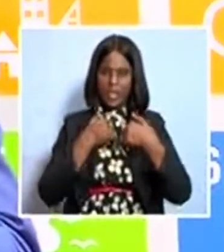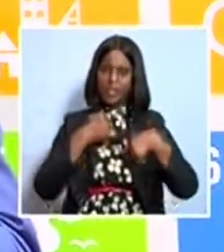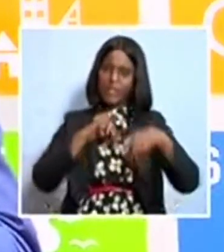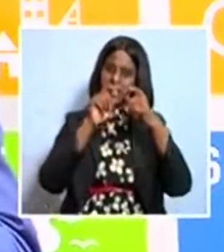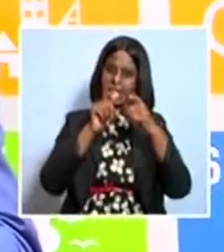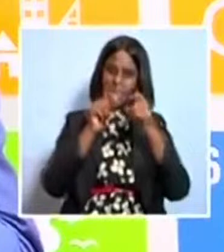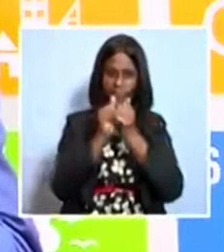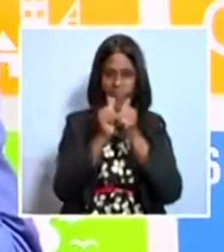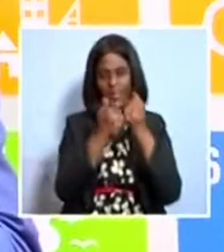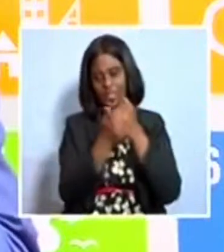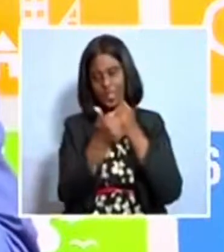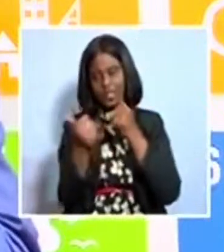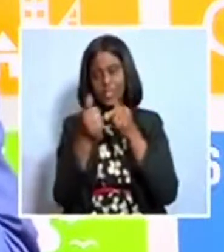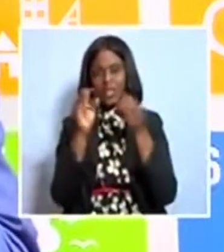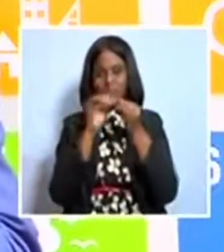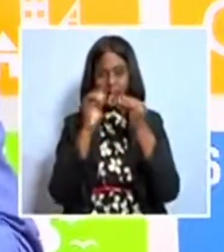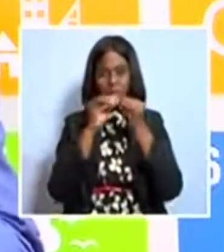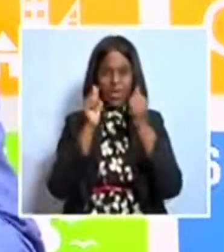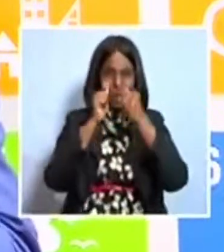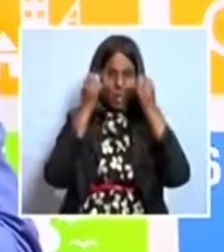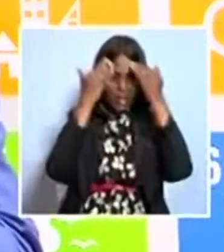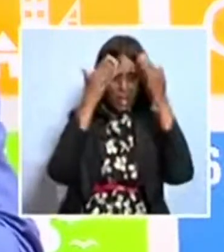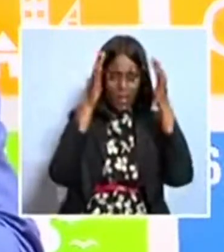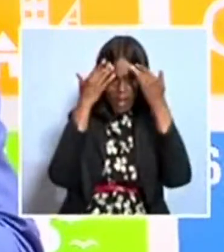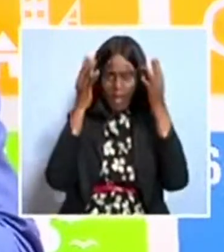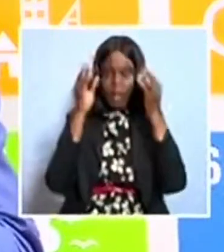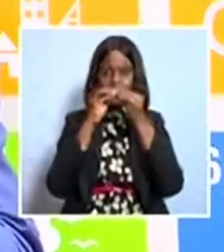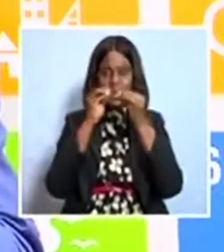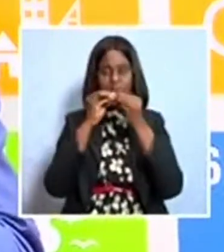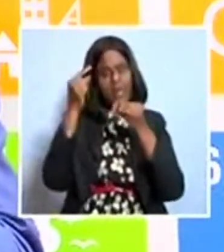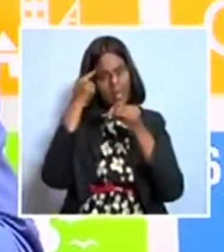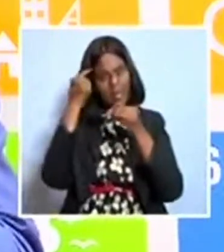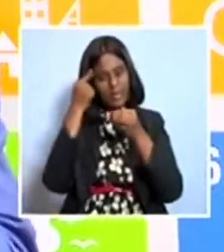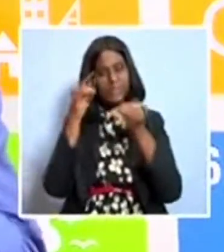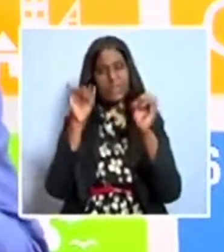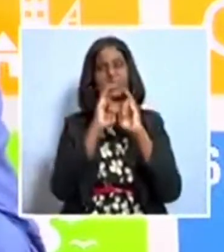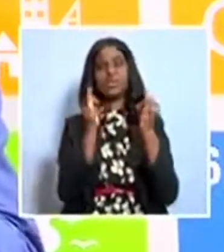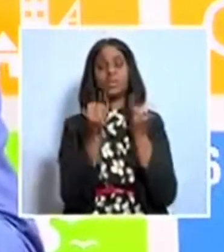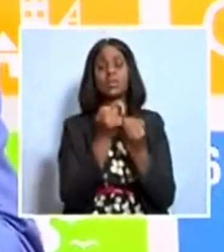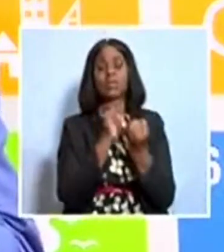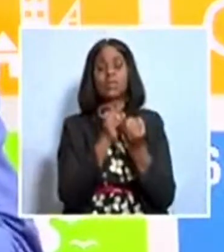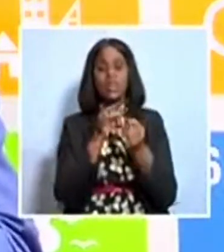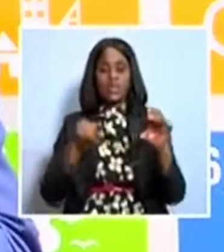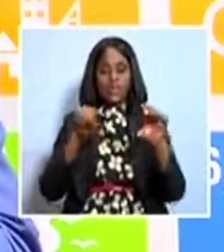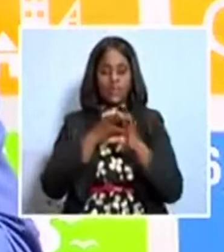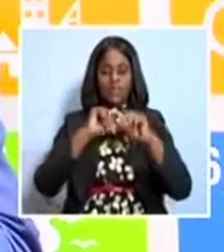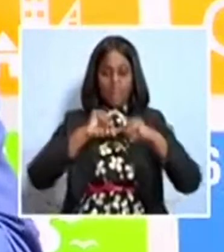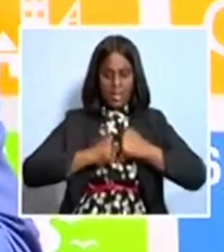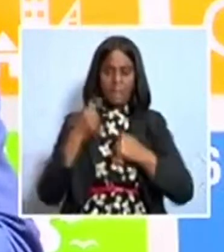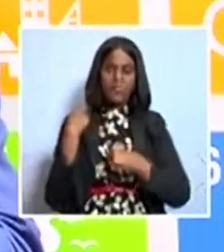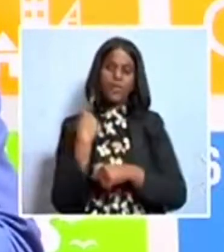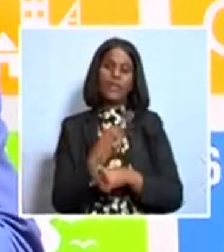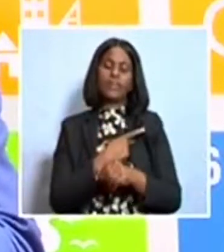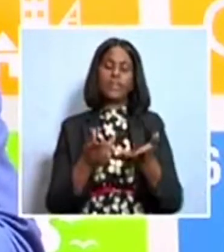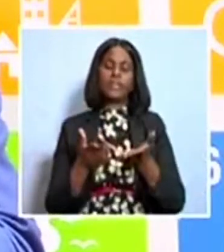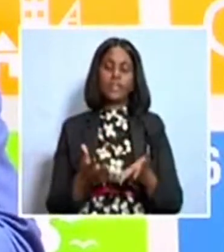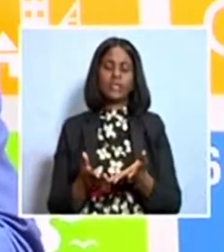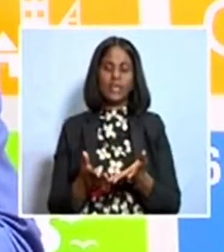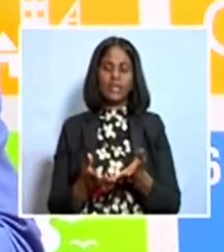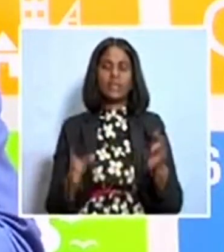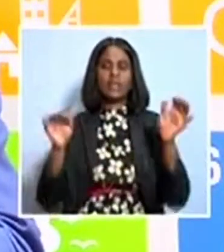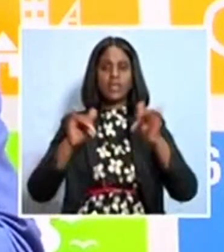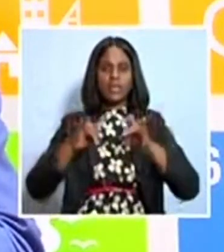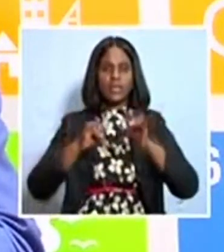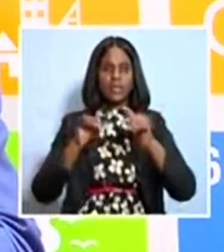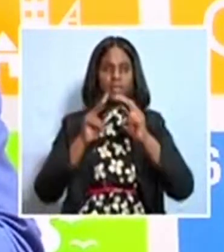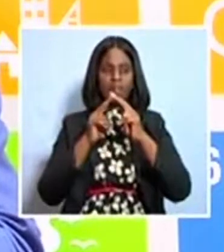terms of sensitization, more especially to government institutions, including our own parliament here. Okay. Yeah,